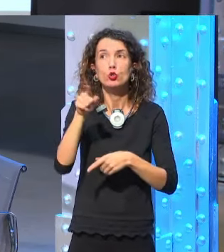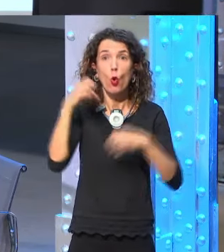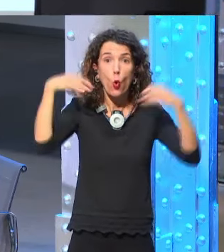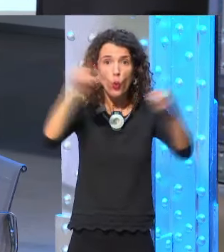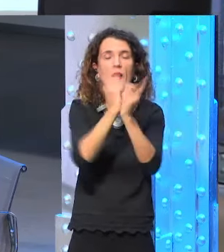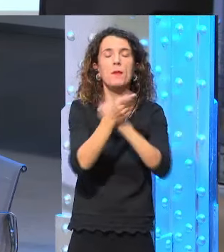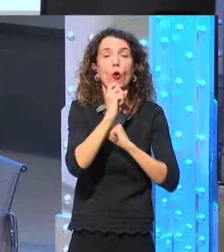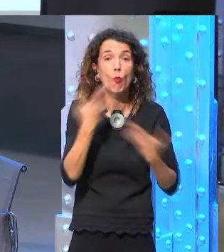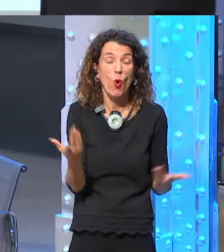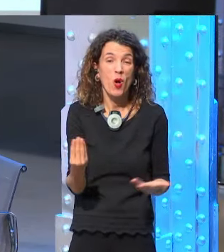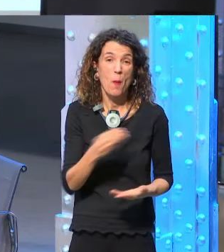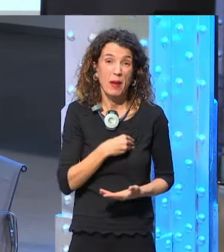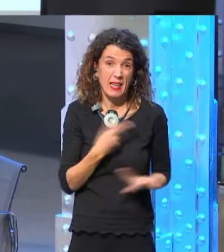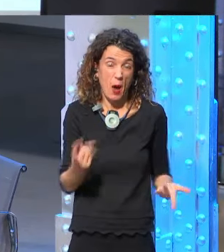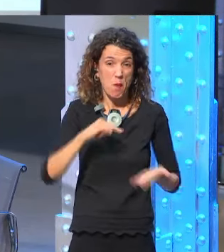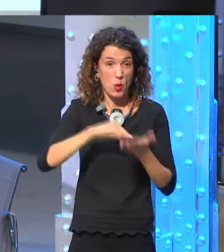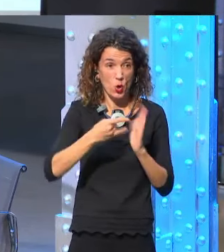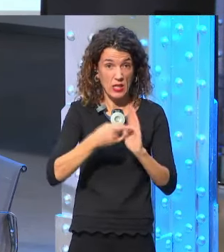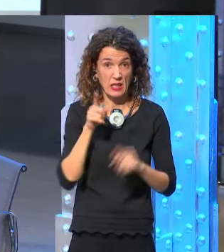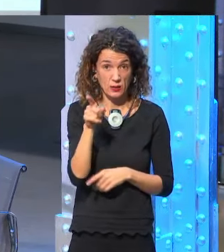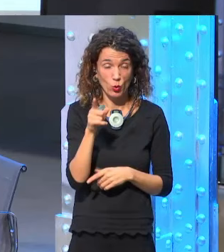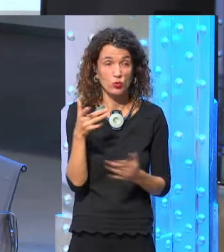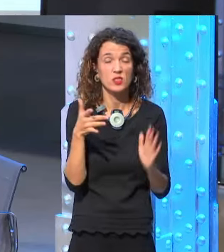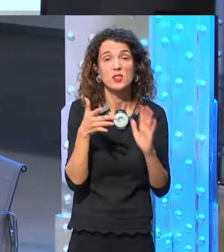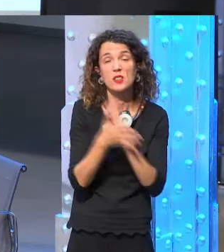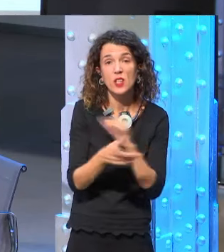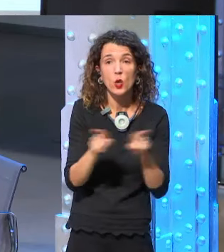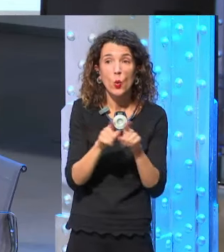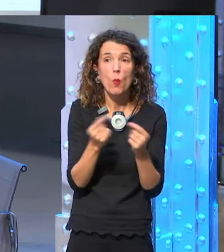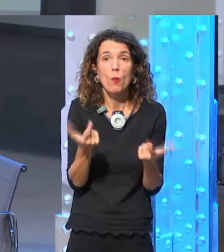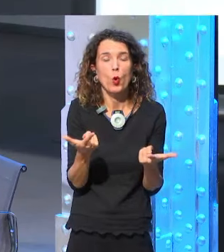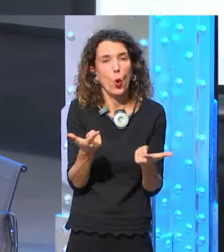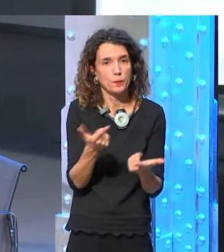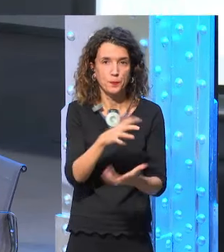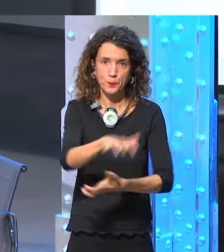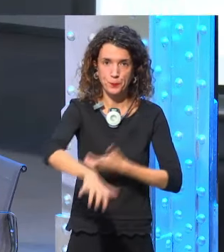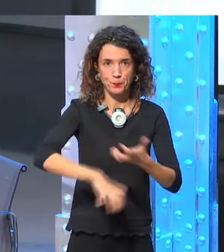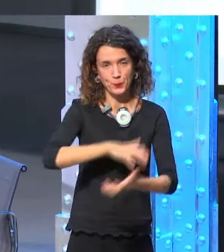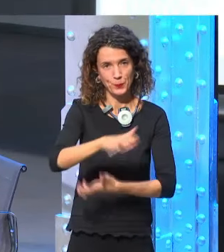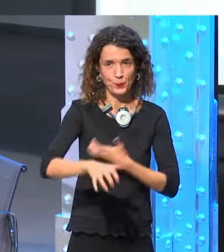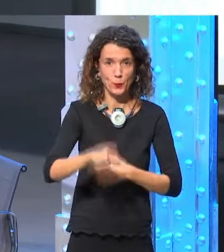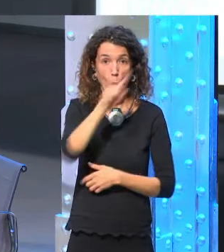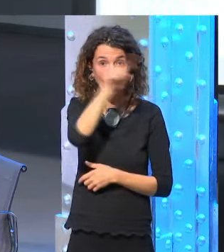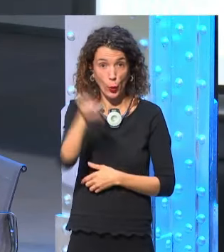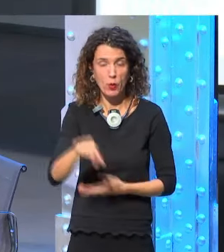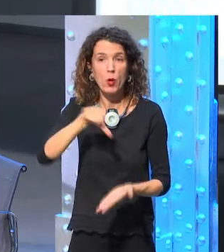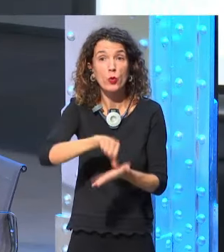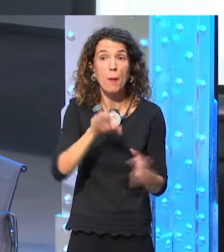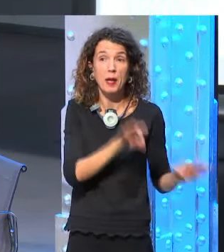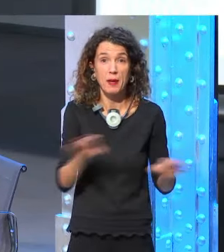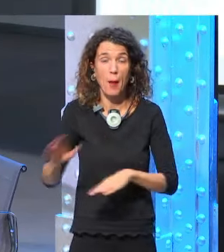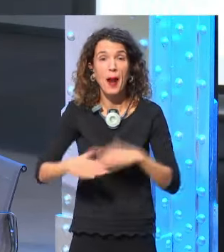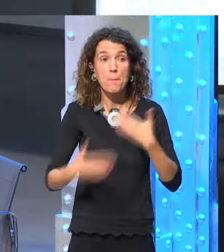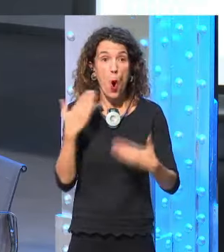of a revolt in Zurich. Zurich was not prepared for the modernism of this work, so in effect it was